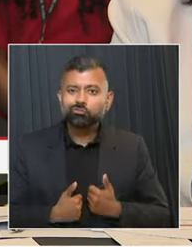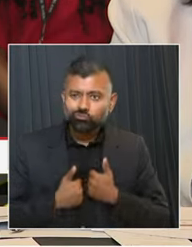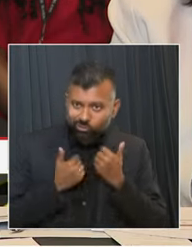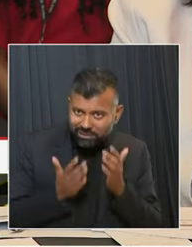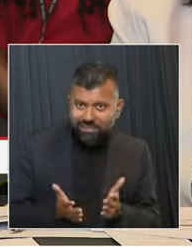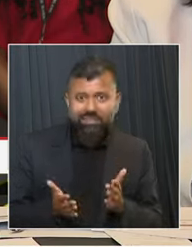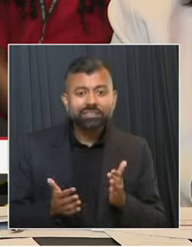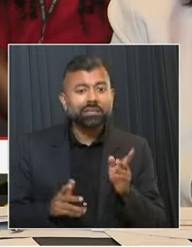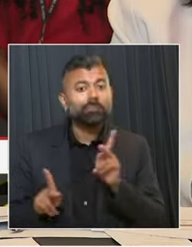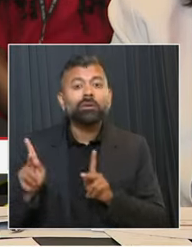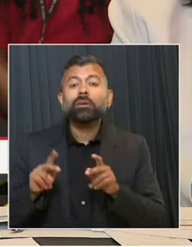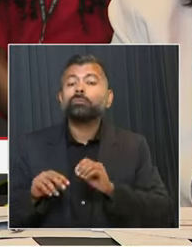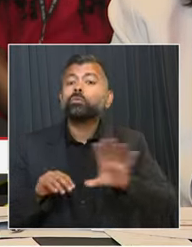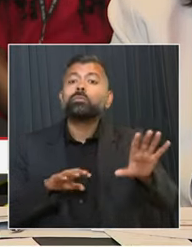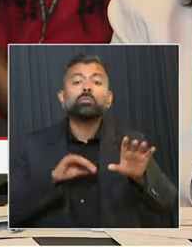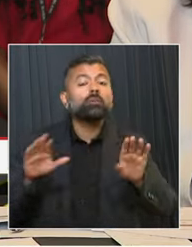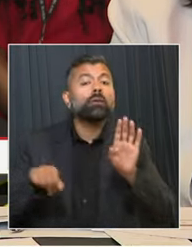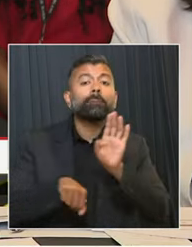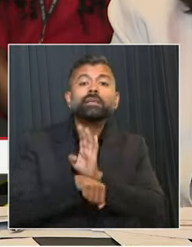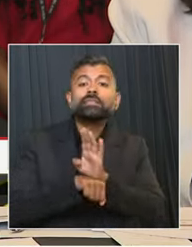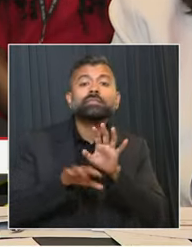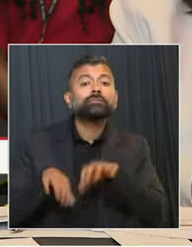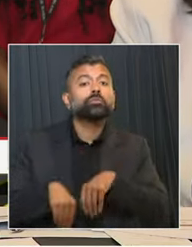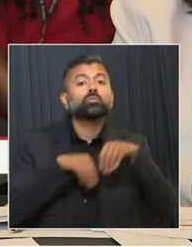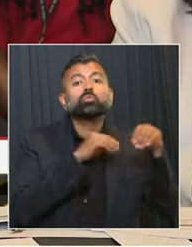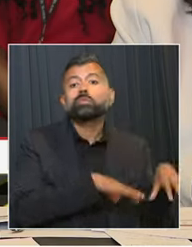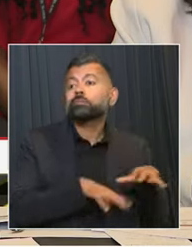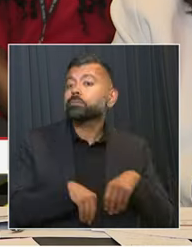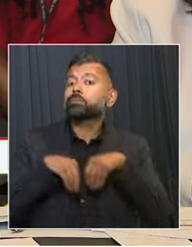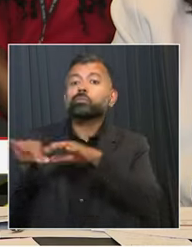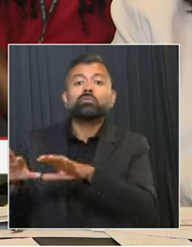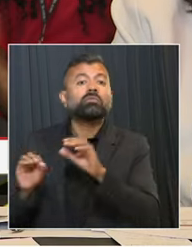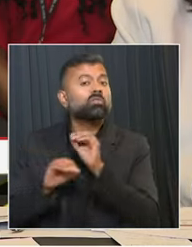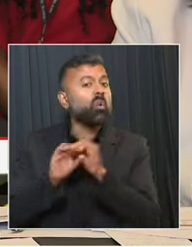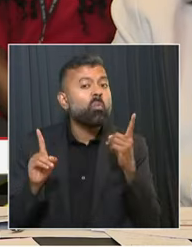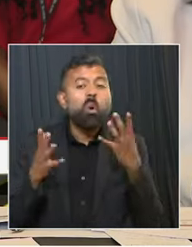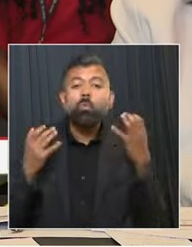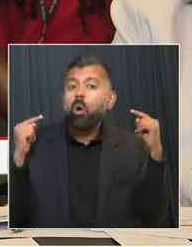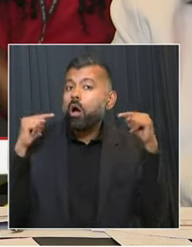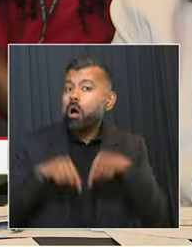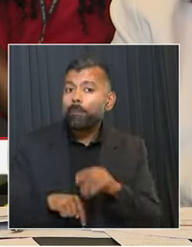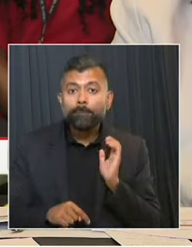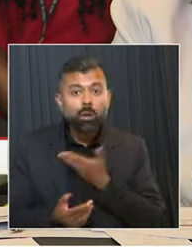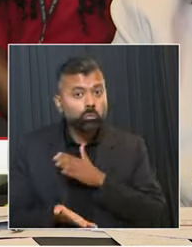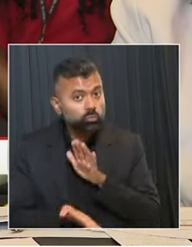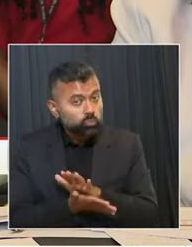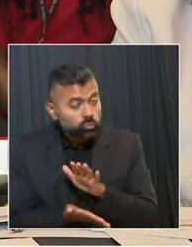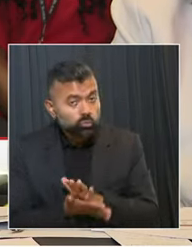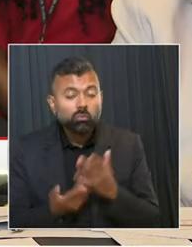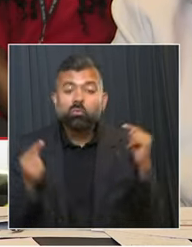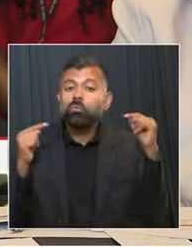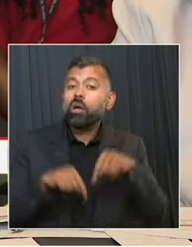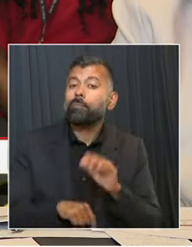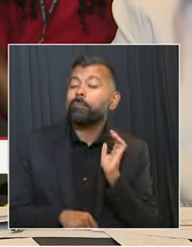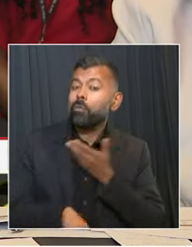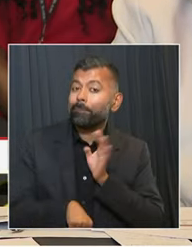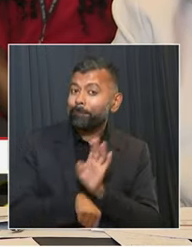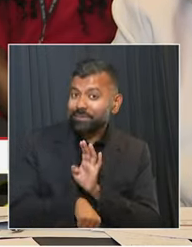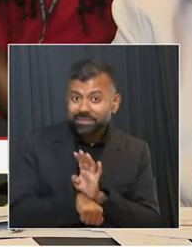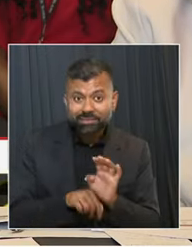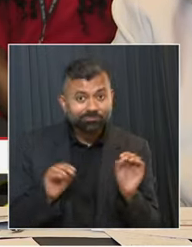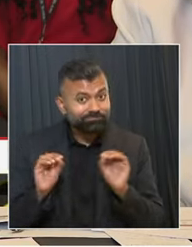to our schools or use our recreation centers, we were in a downward spiral. And I think